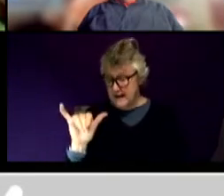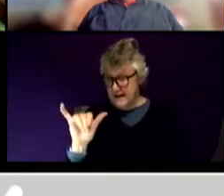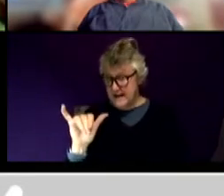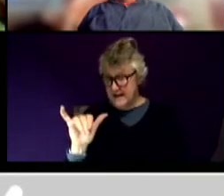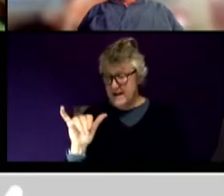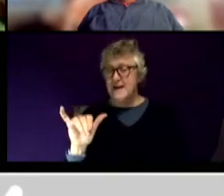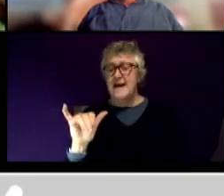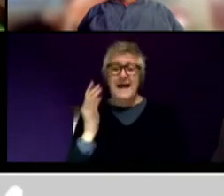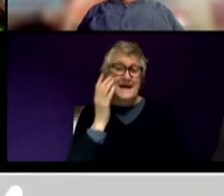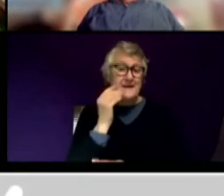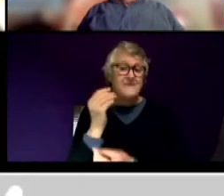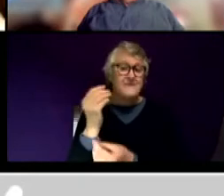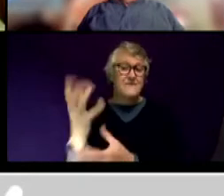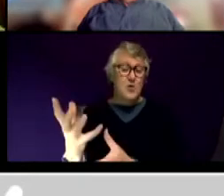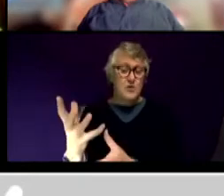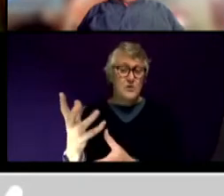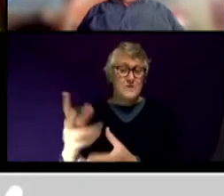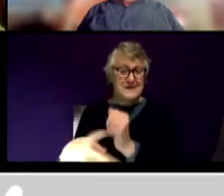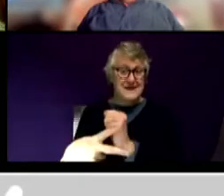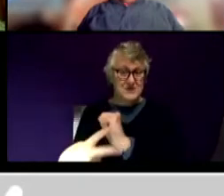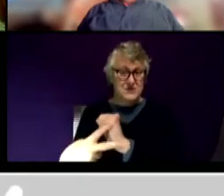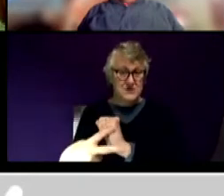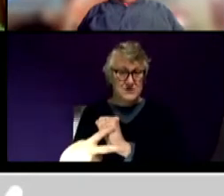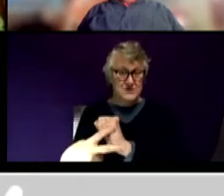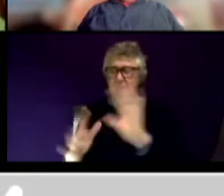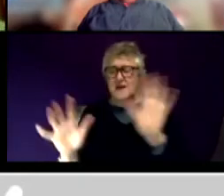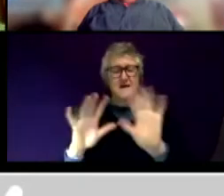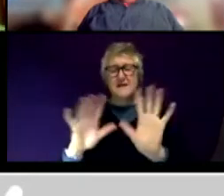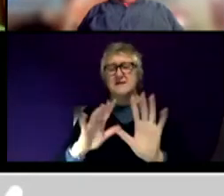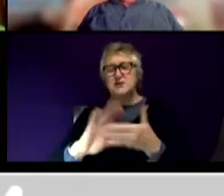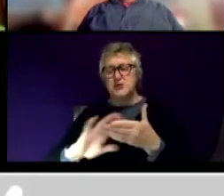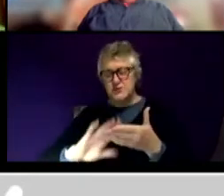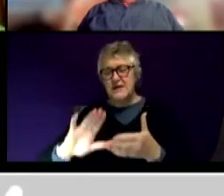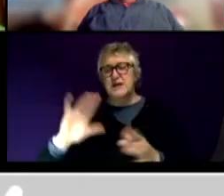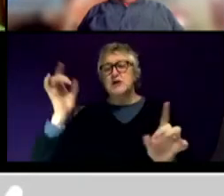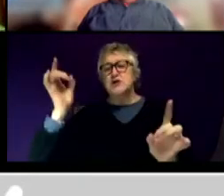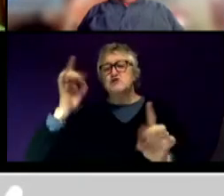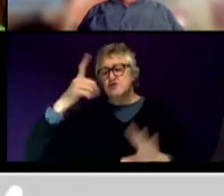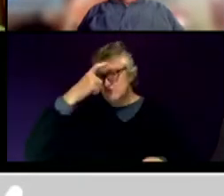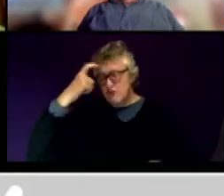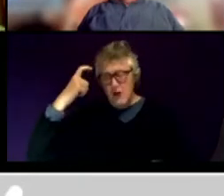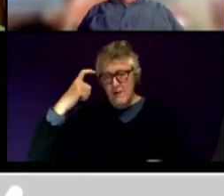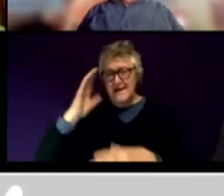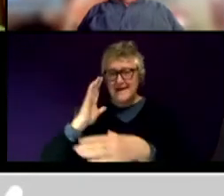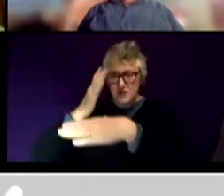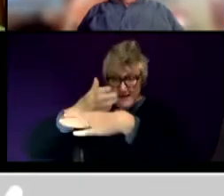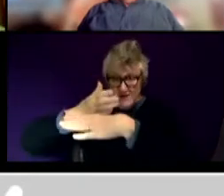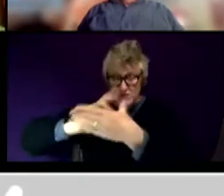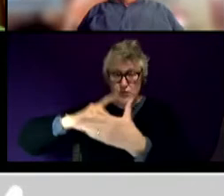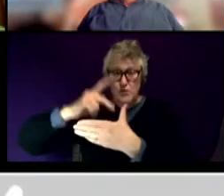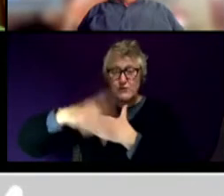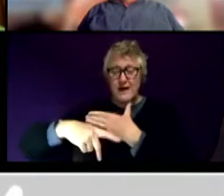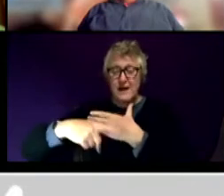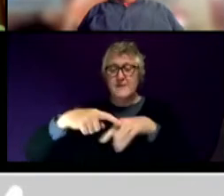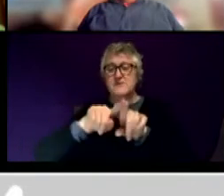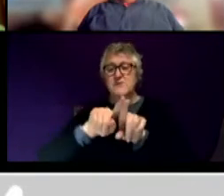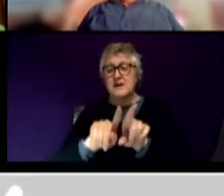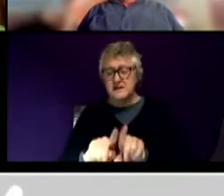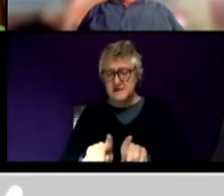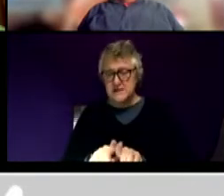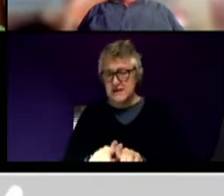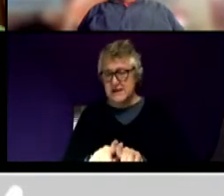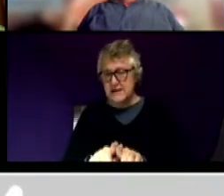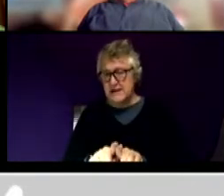prevention, trauma intervention program, as well as the letter of acknowledgement, identification,